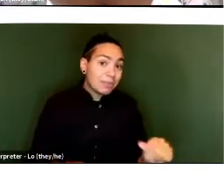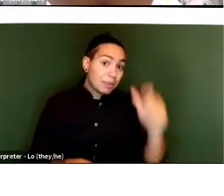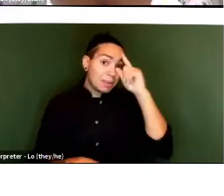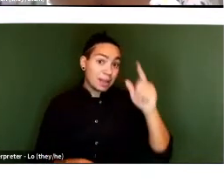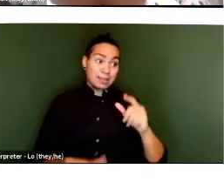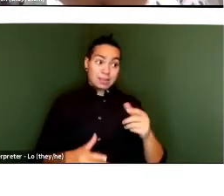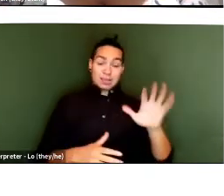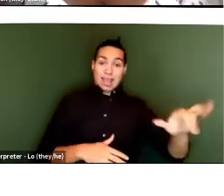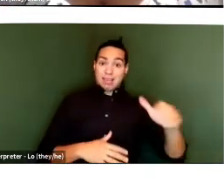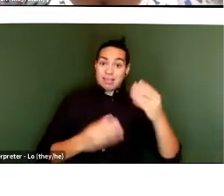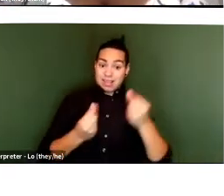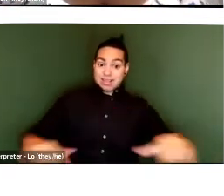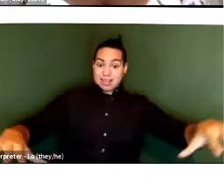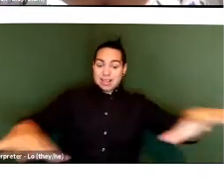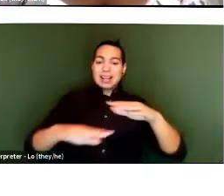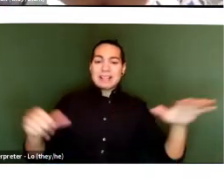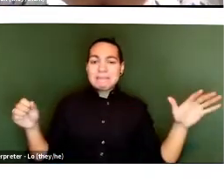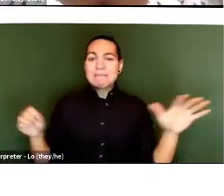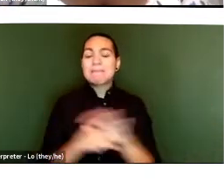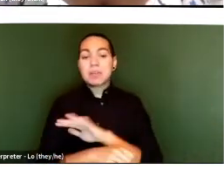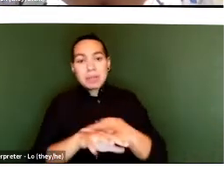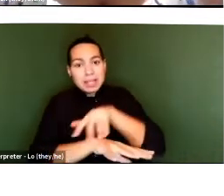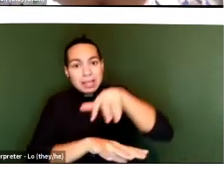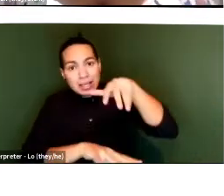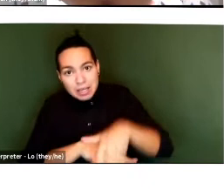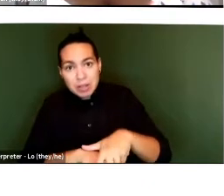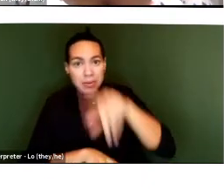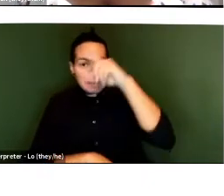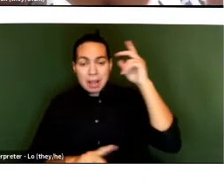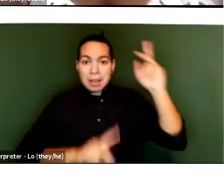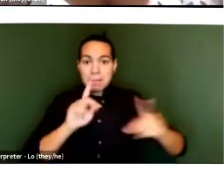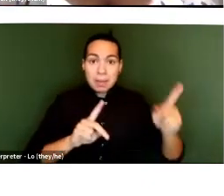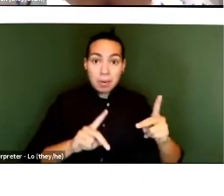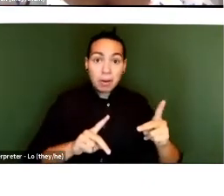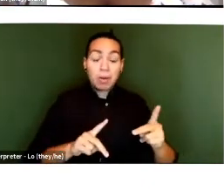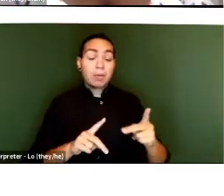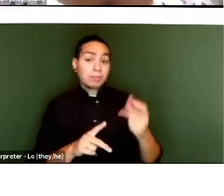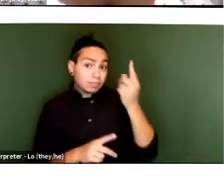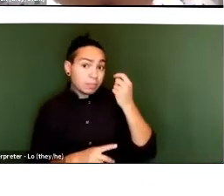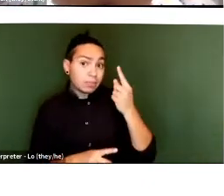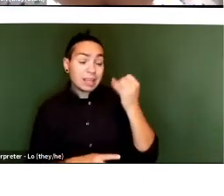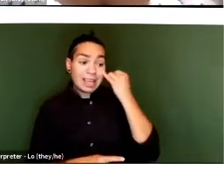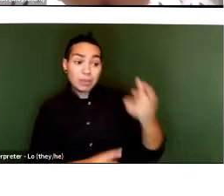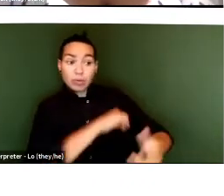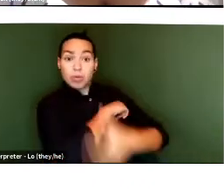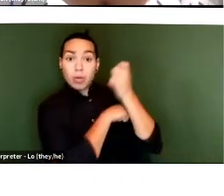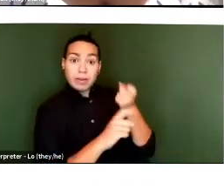Indigenous Black peoples. Black Africans stolen via chattel slavery are still displaced Indigenous